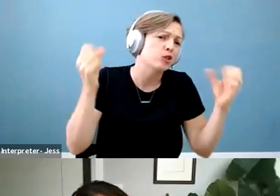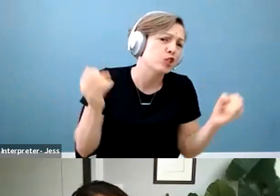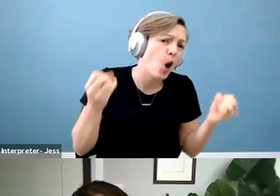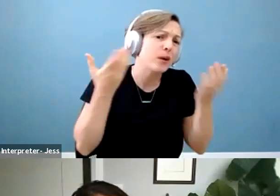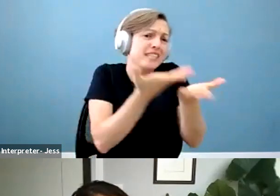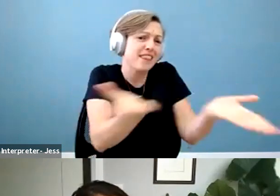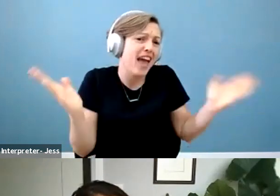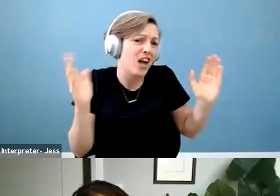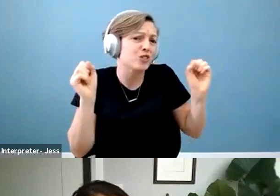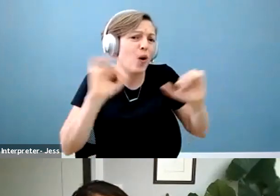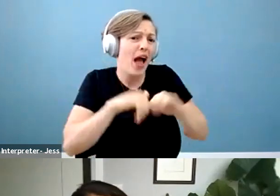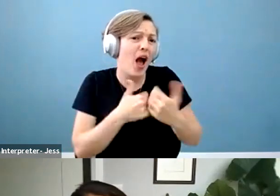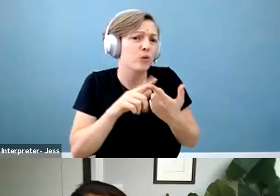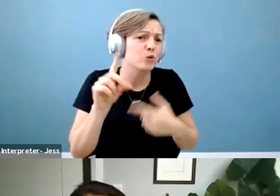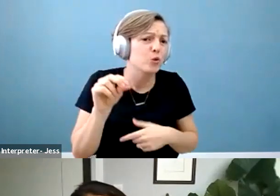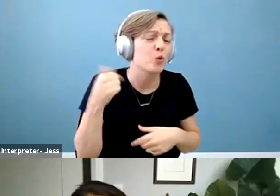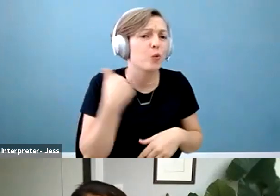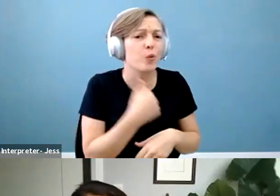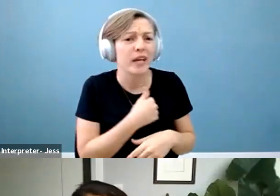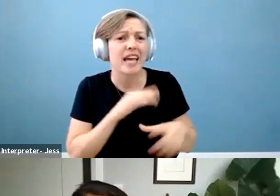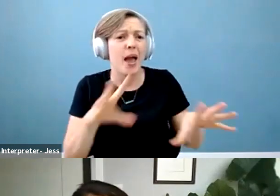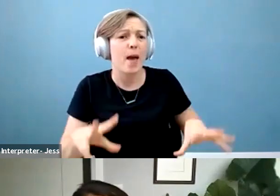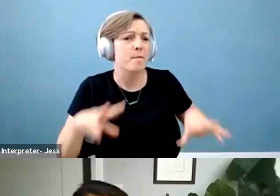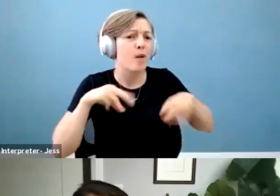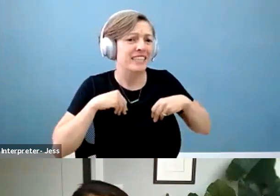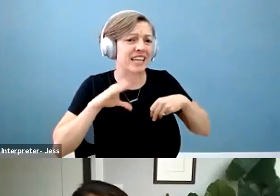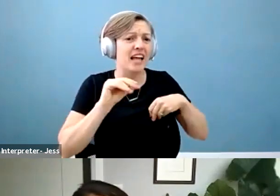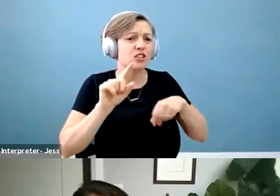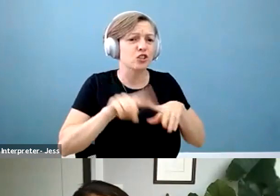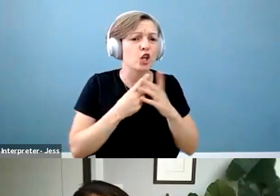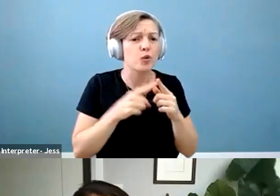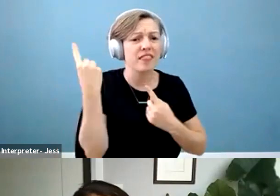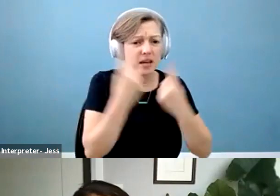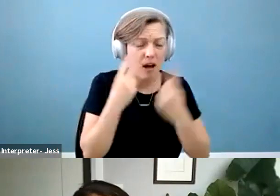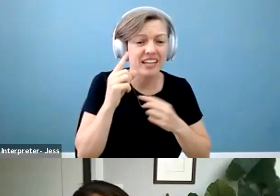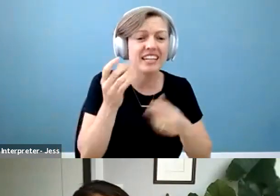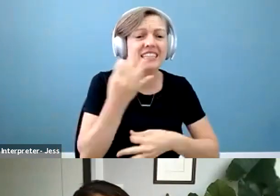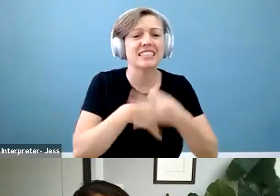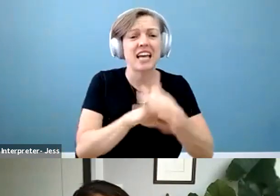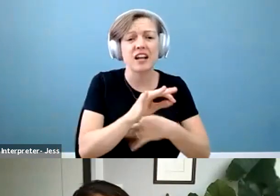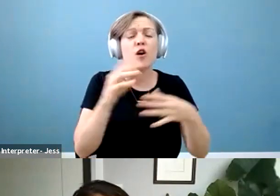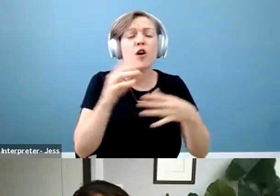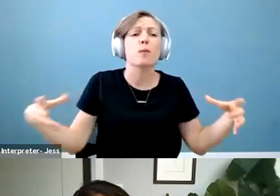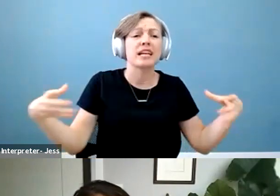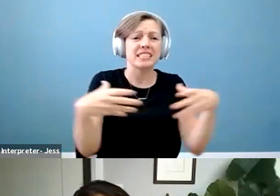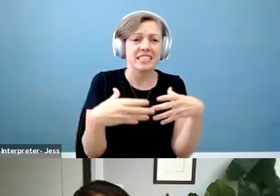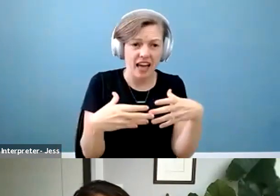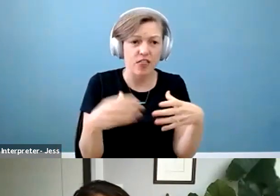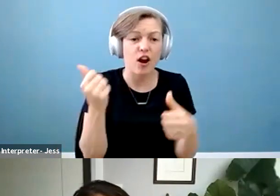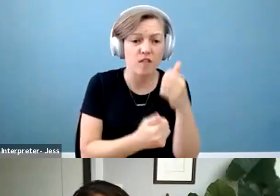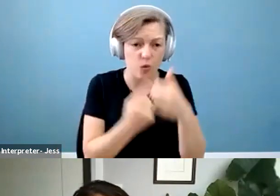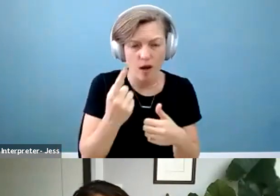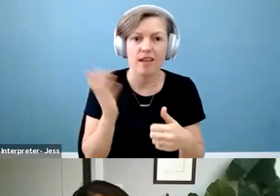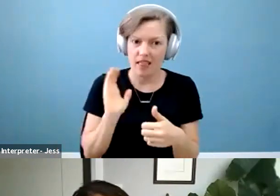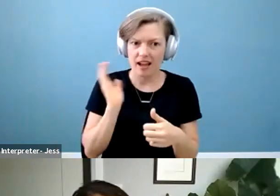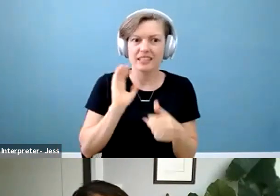there, so how do we kind of embrace it and start to think about it, as opposed to bringing together everyone, as I